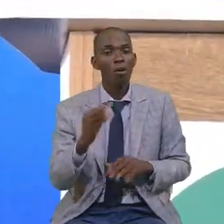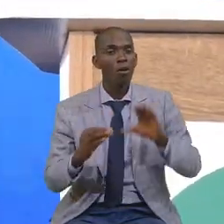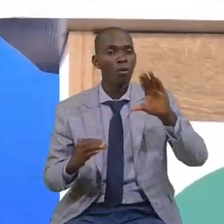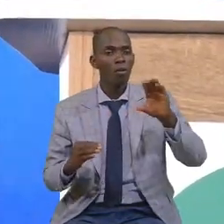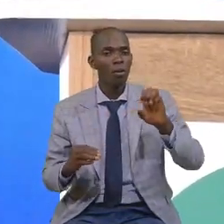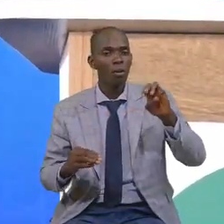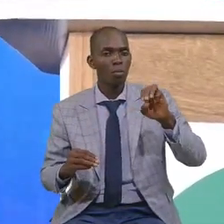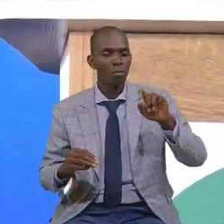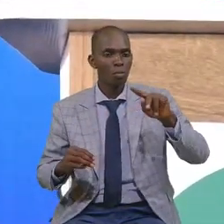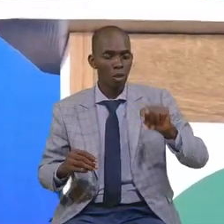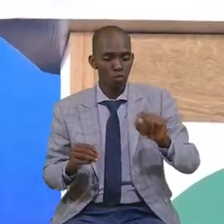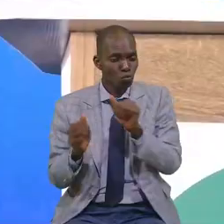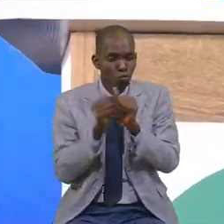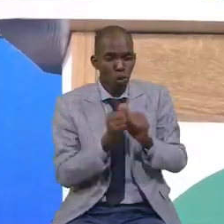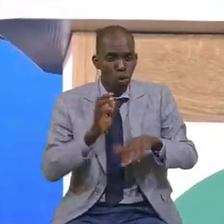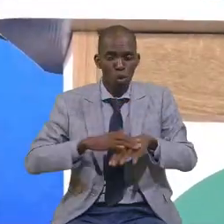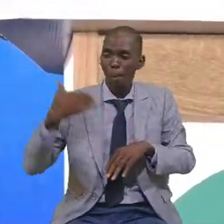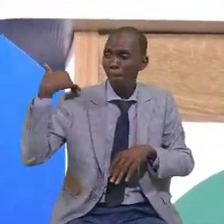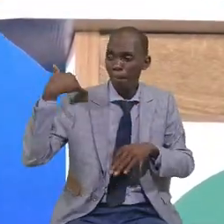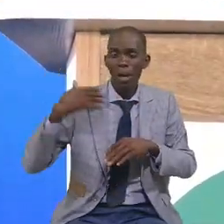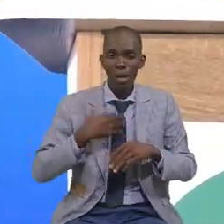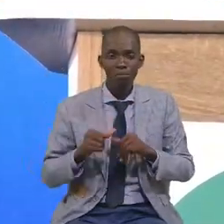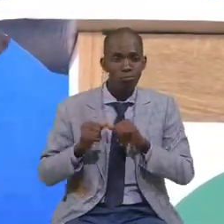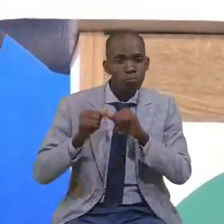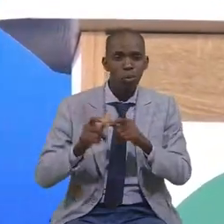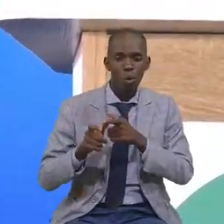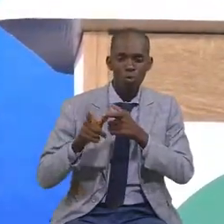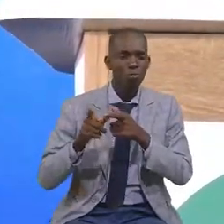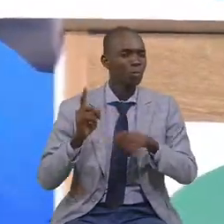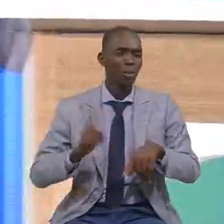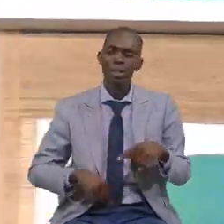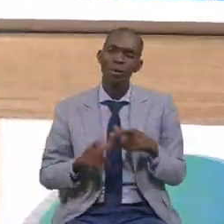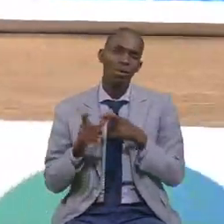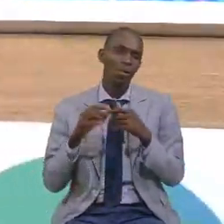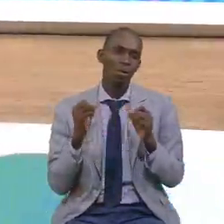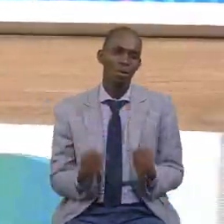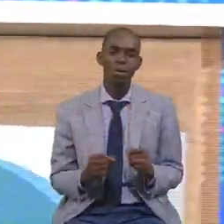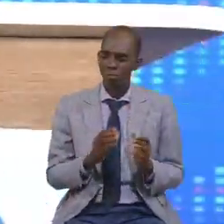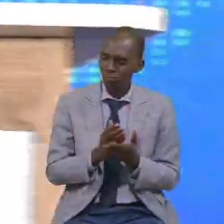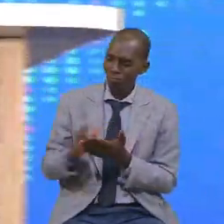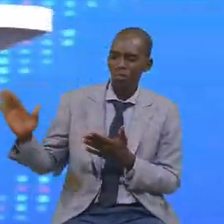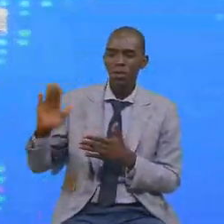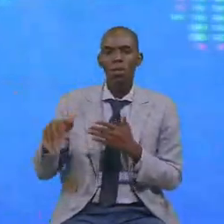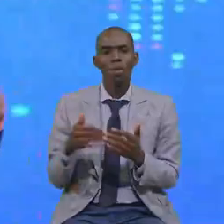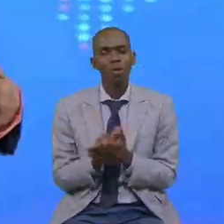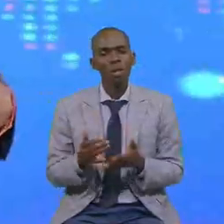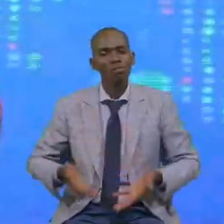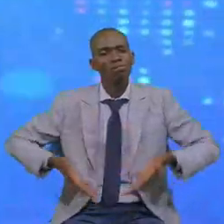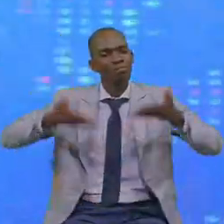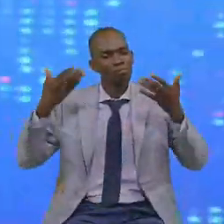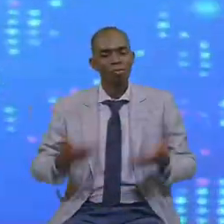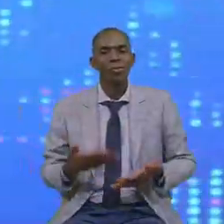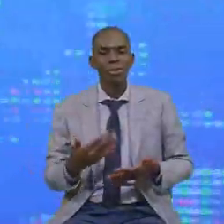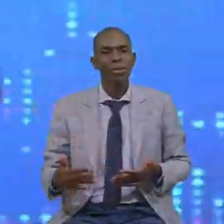with that load and that weight? Lay it aside. You're running and there's a very